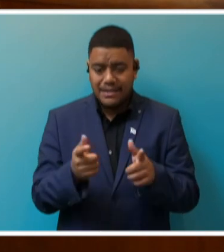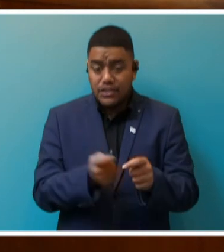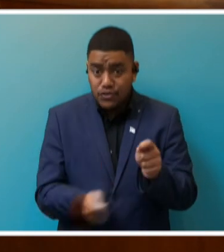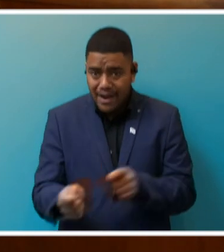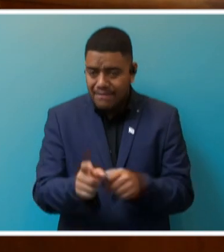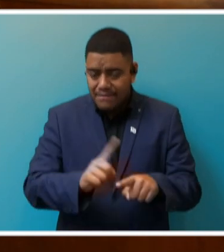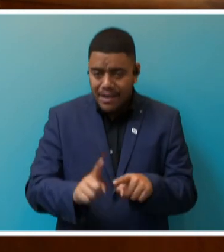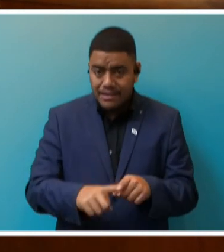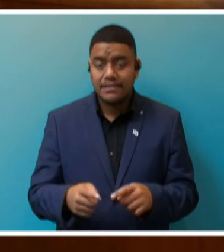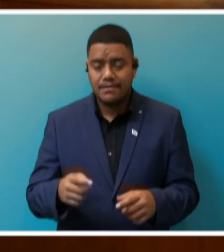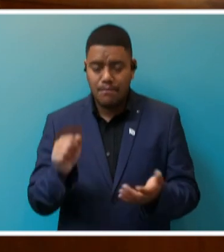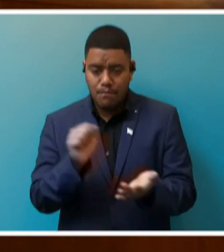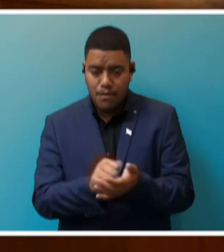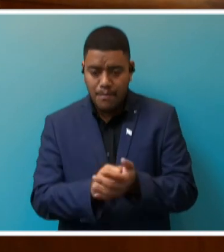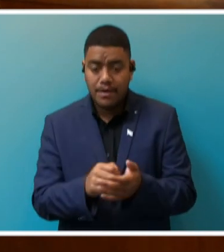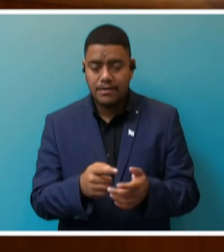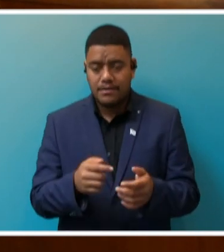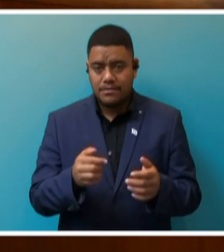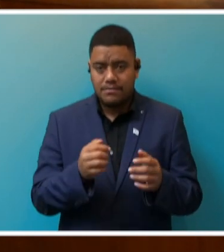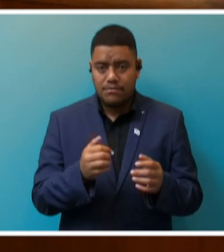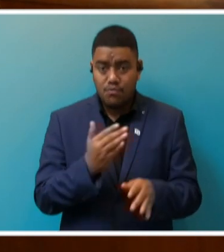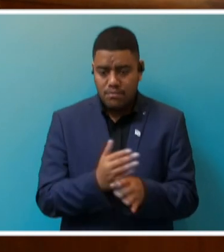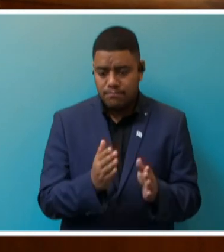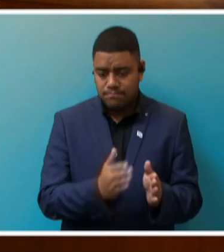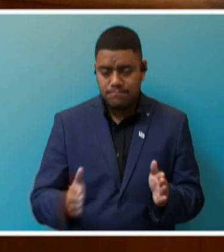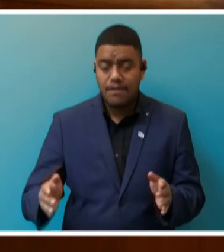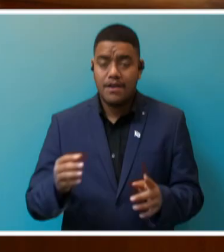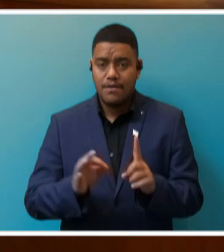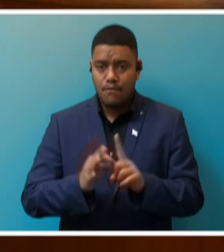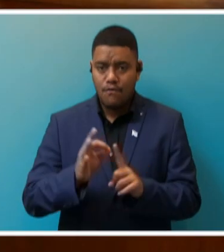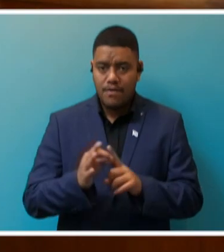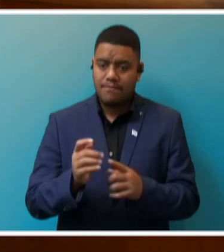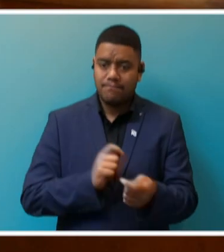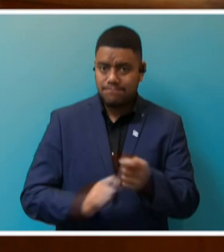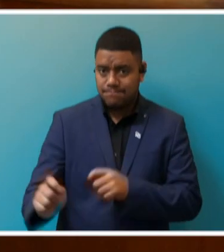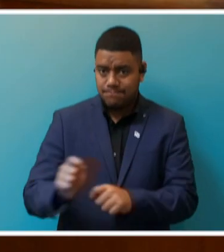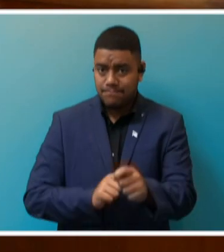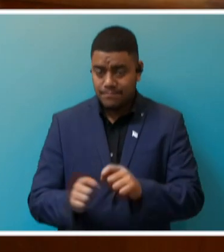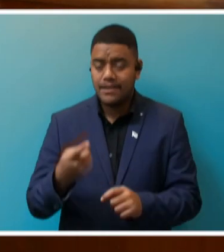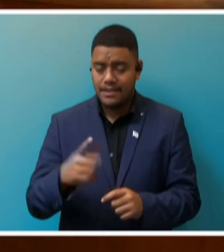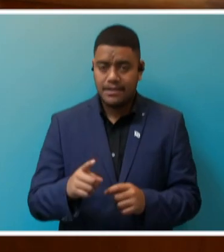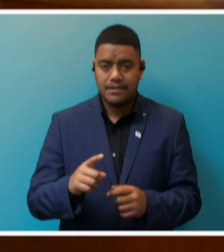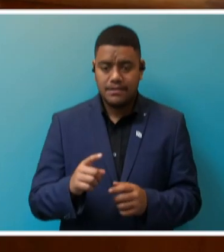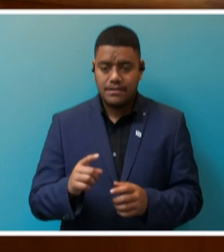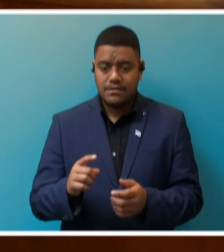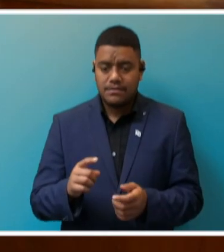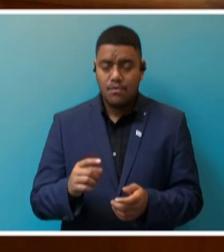by modernizing customs operations, improving logistics, and enhancing regional cooperation.